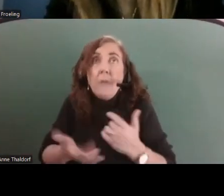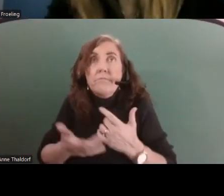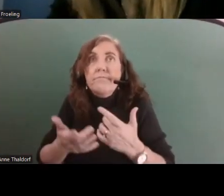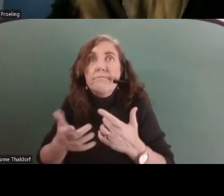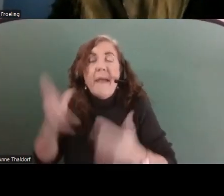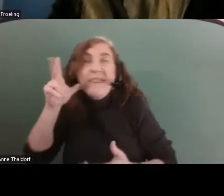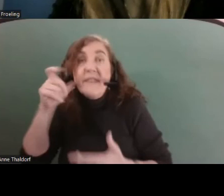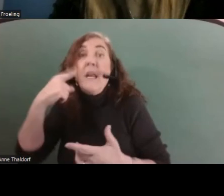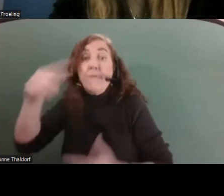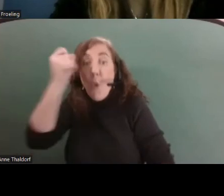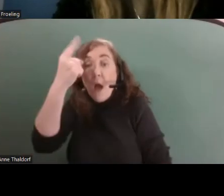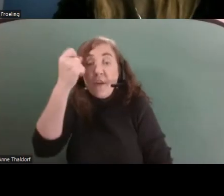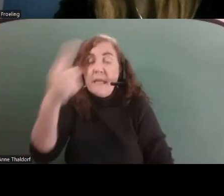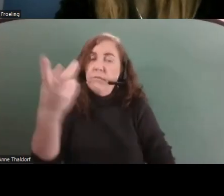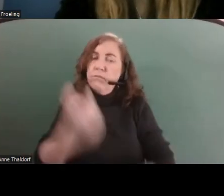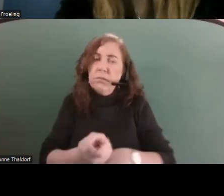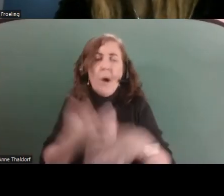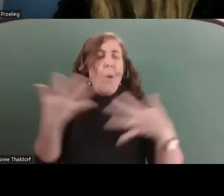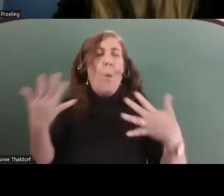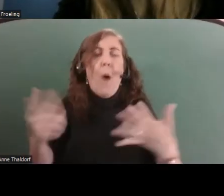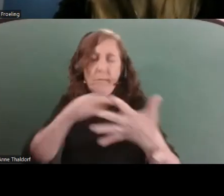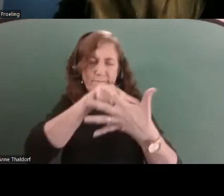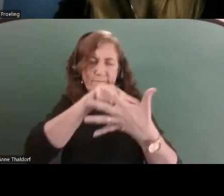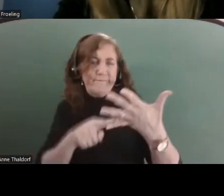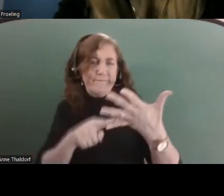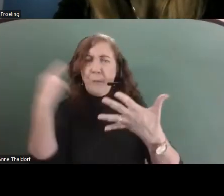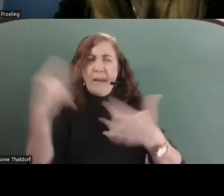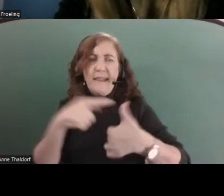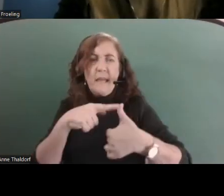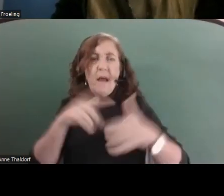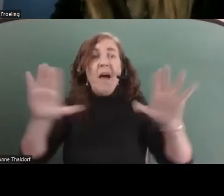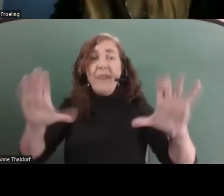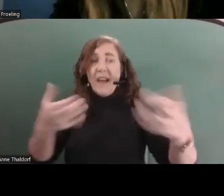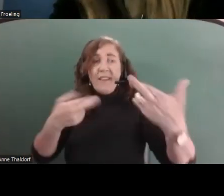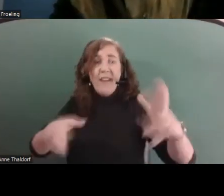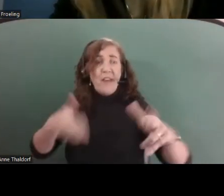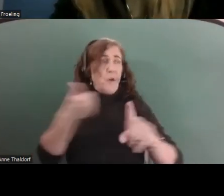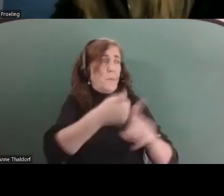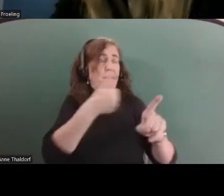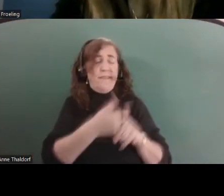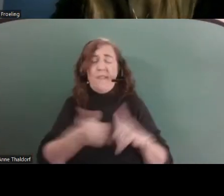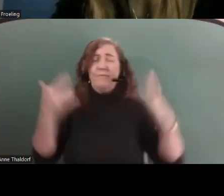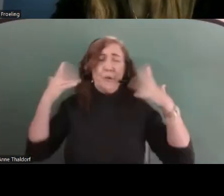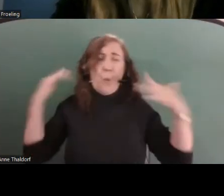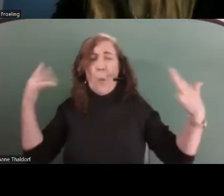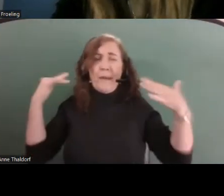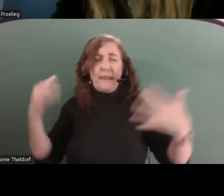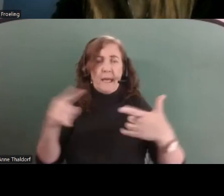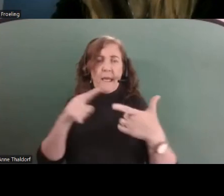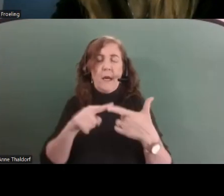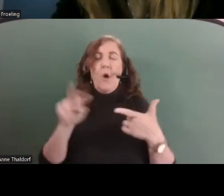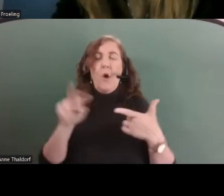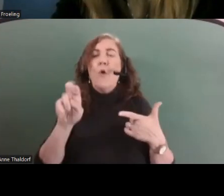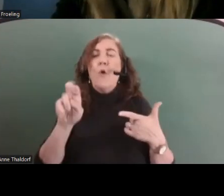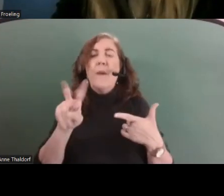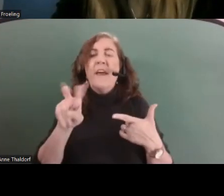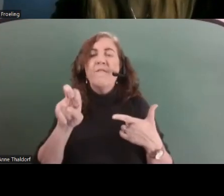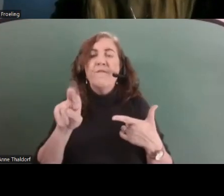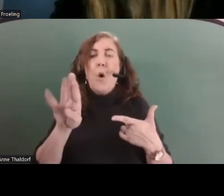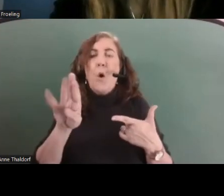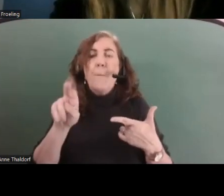poor acoustics with significant reverberation times, think echo, and elevated background